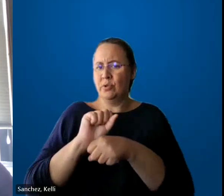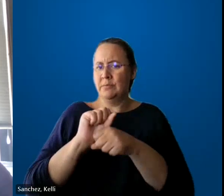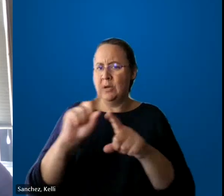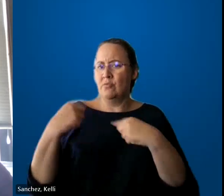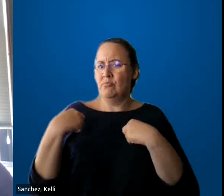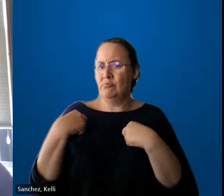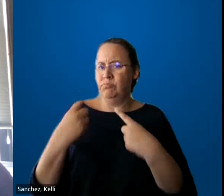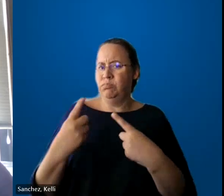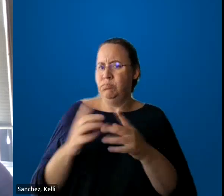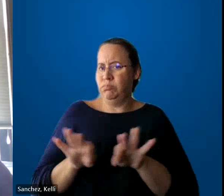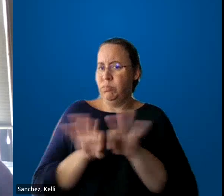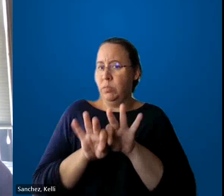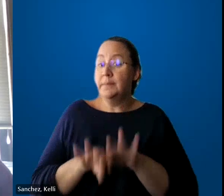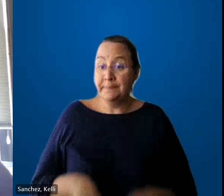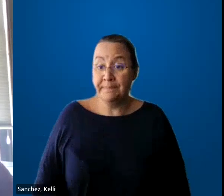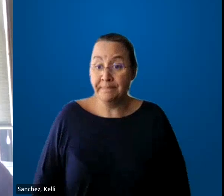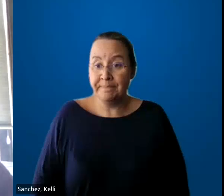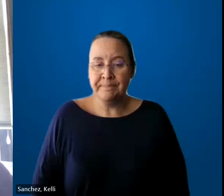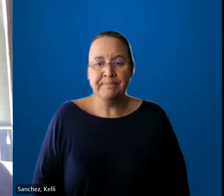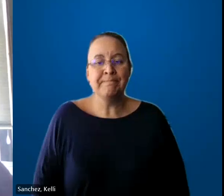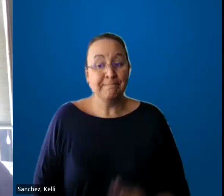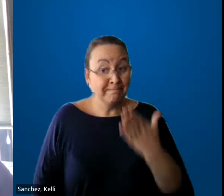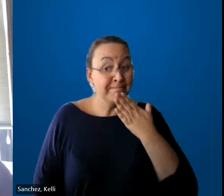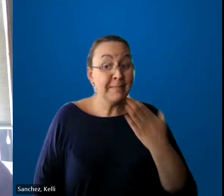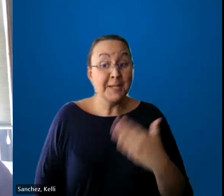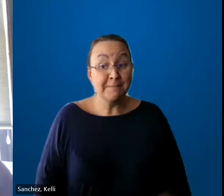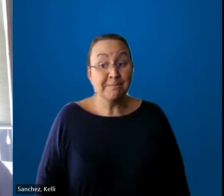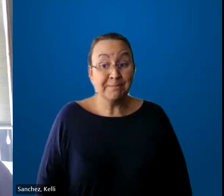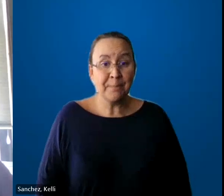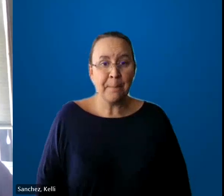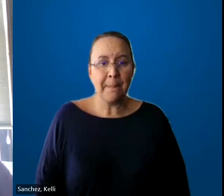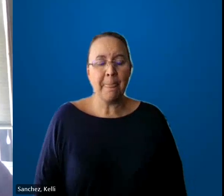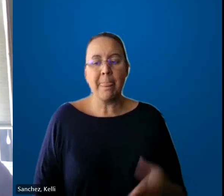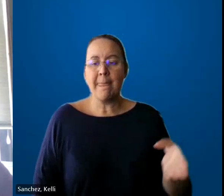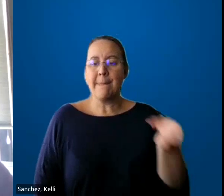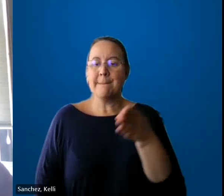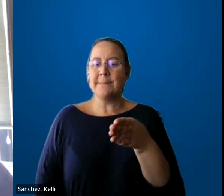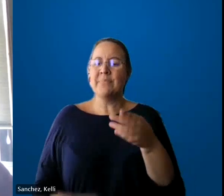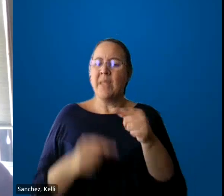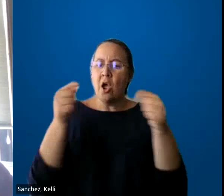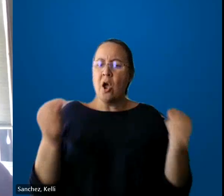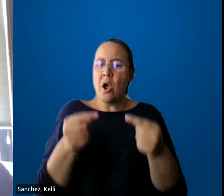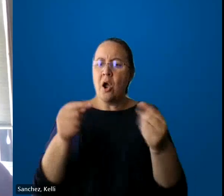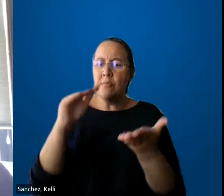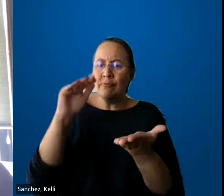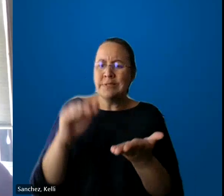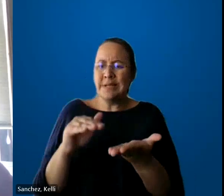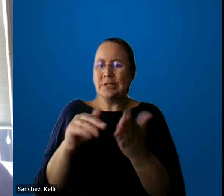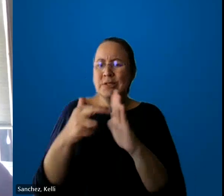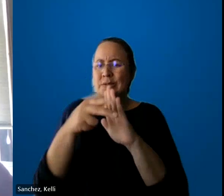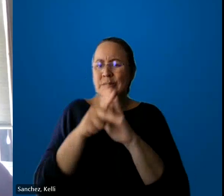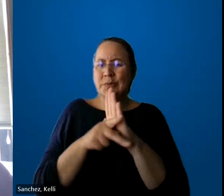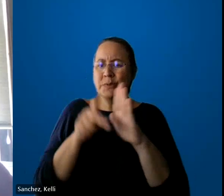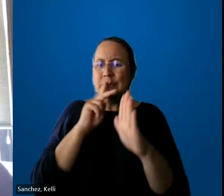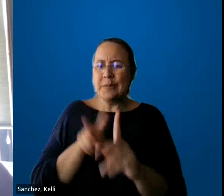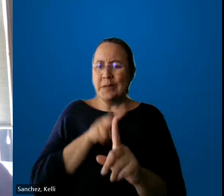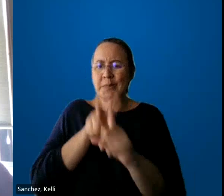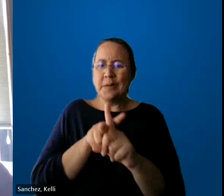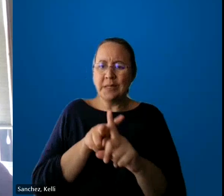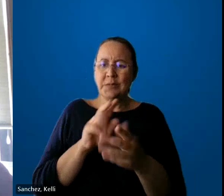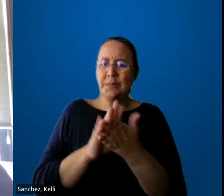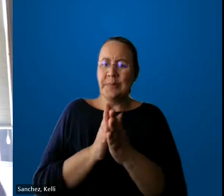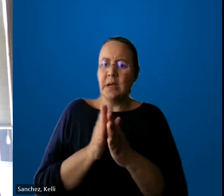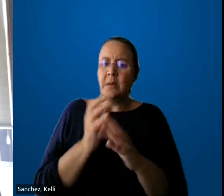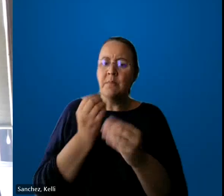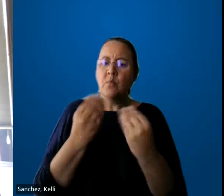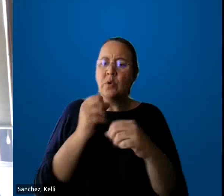Thank you so much. Thank you. How can harm reduction principles be applied to create safer